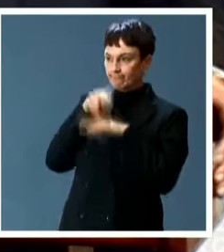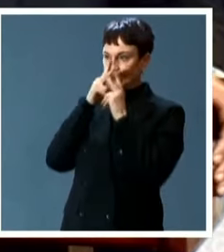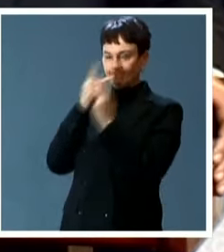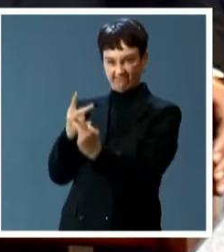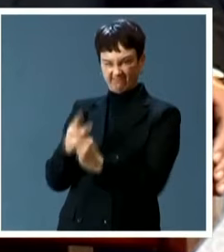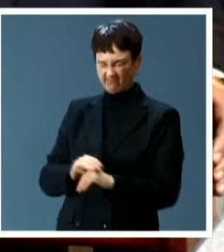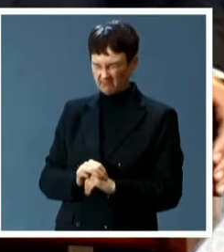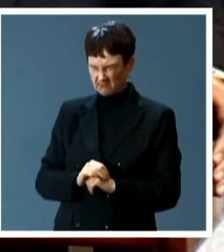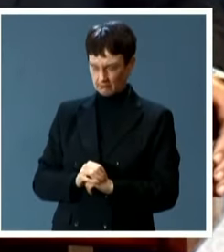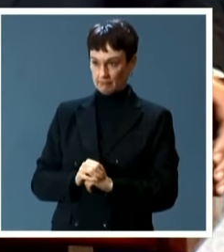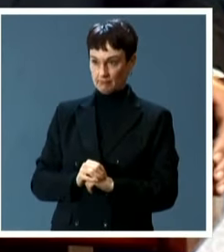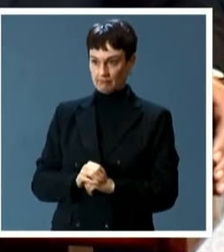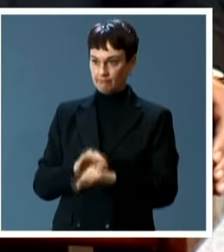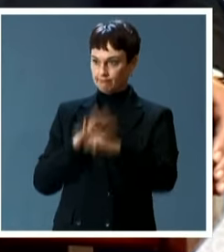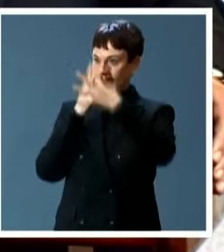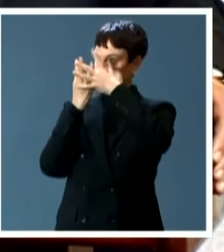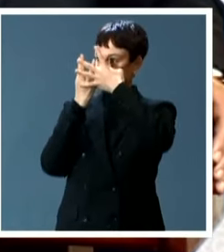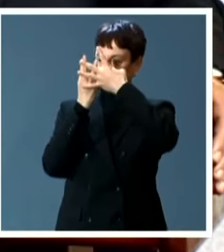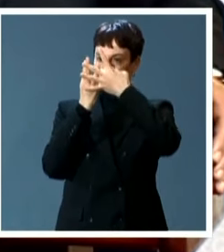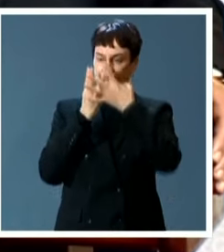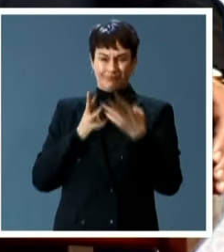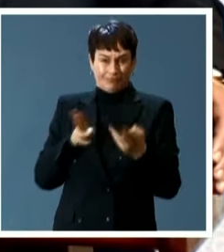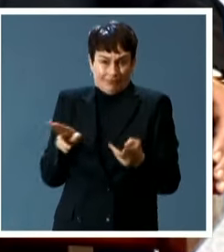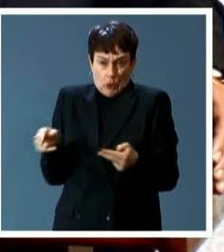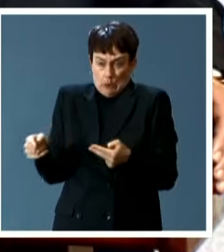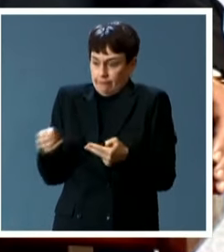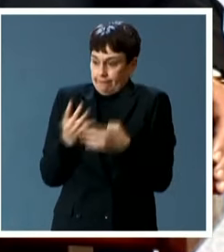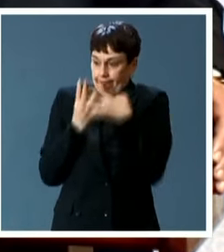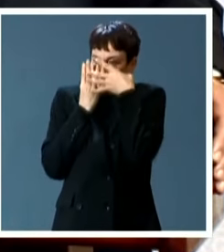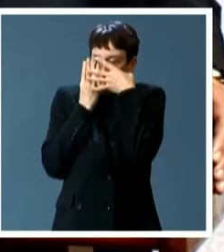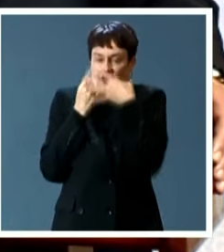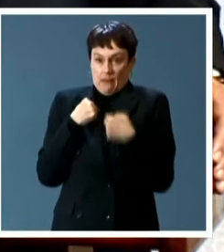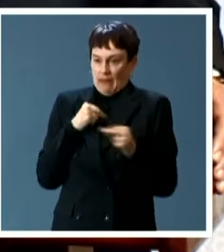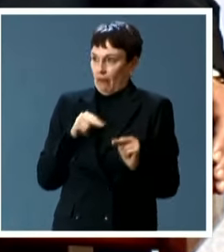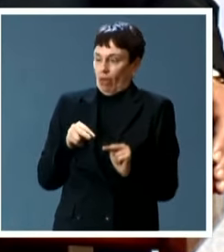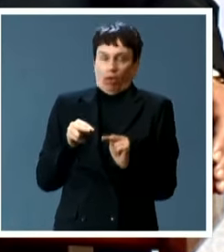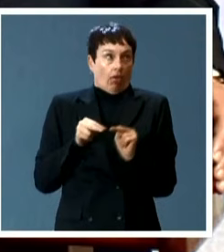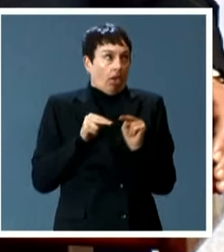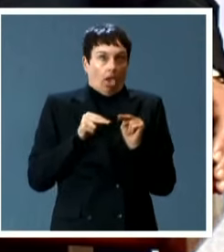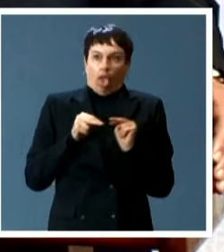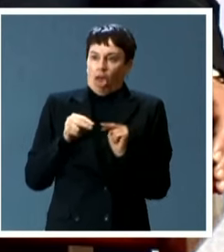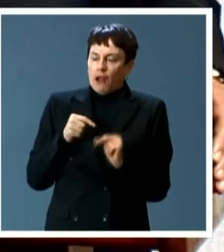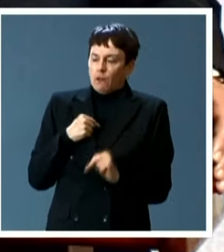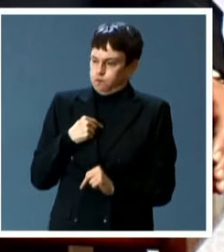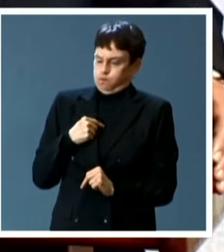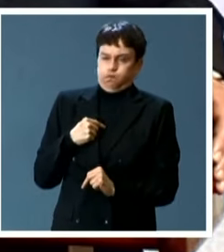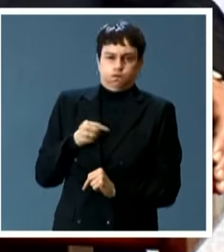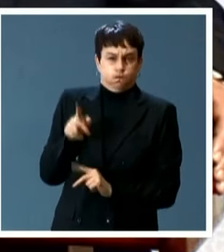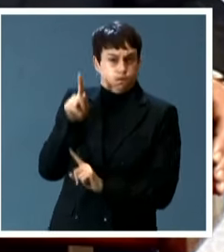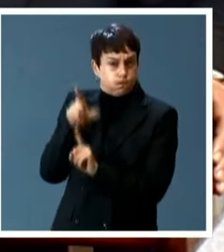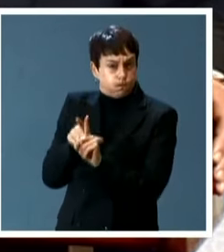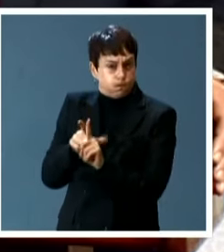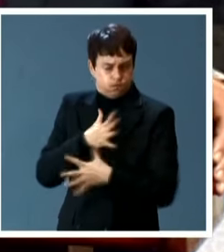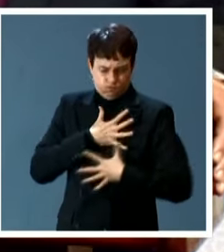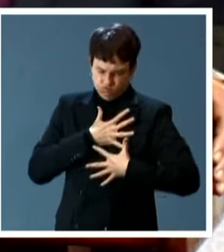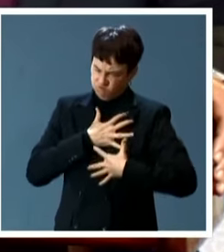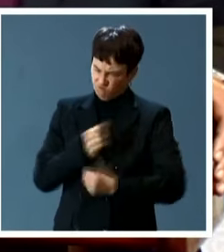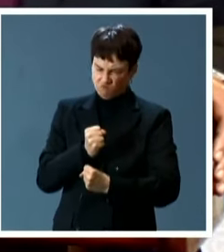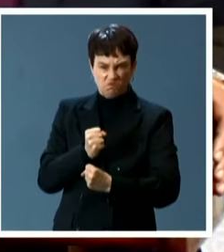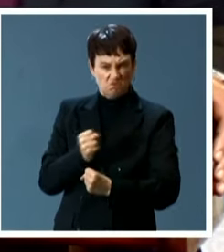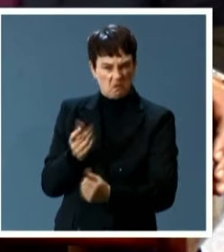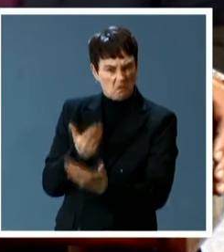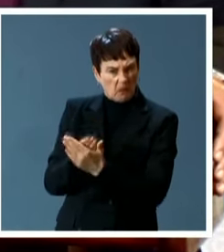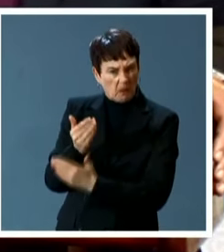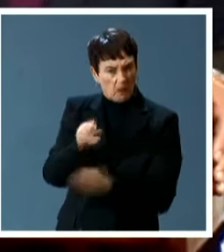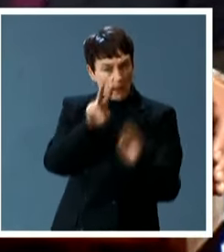humbled again by his enormous mental strength and incalculable courage. Nelson Mandela spent 27 years